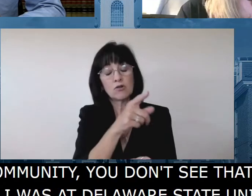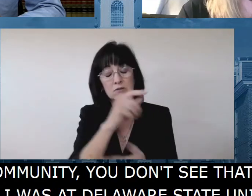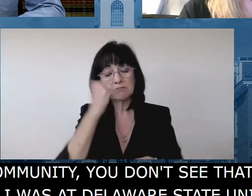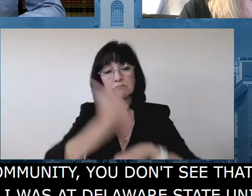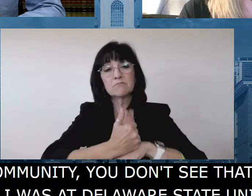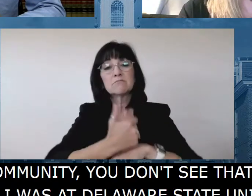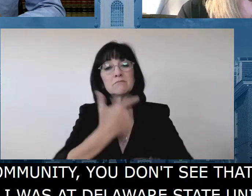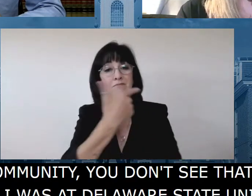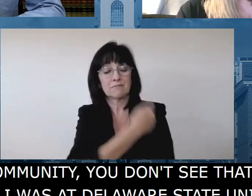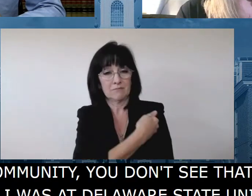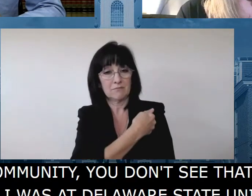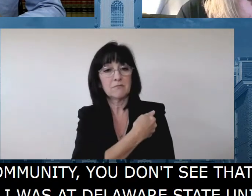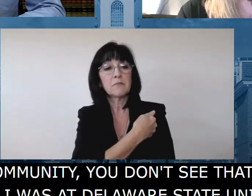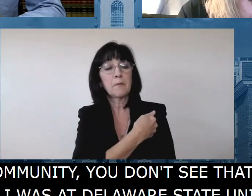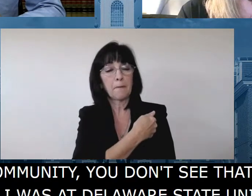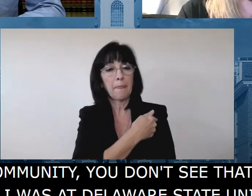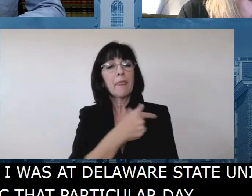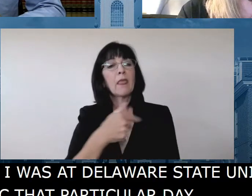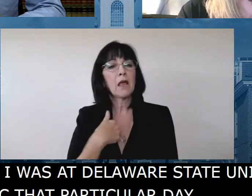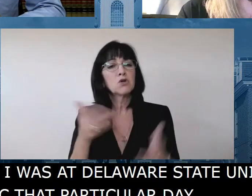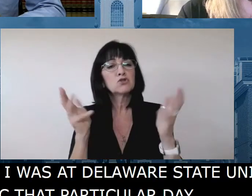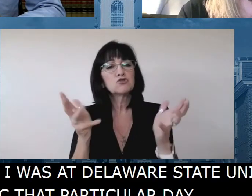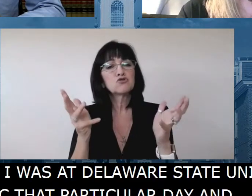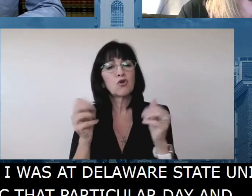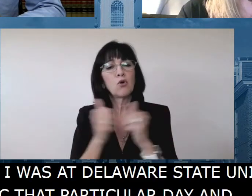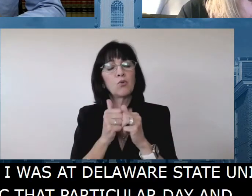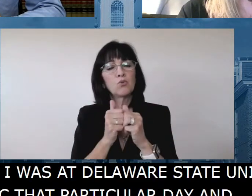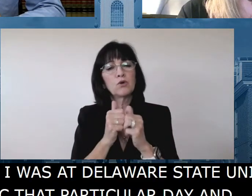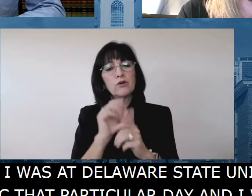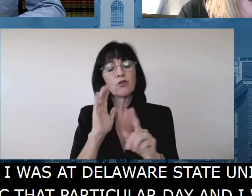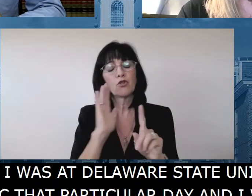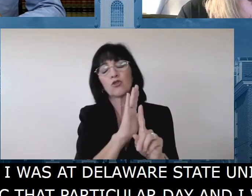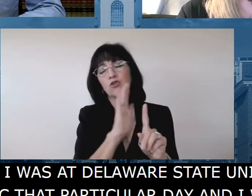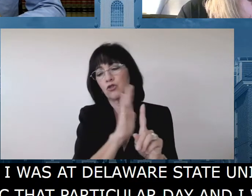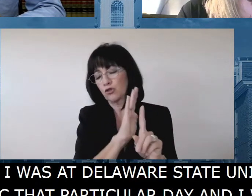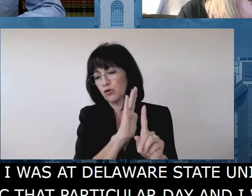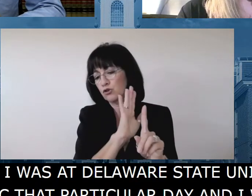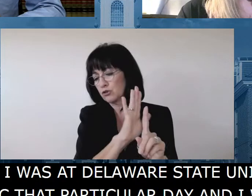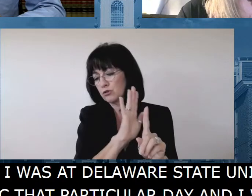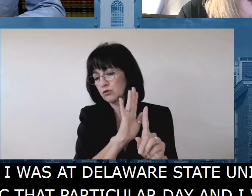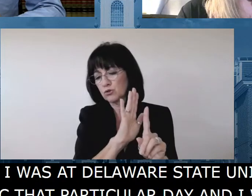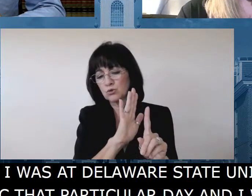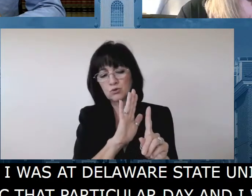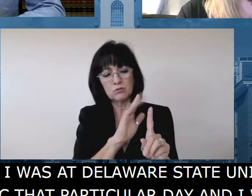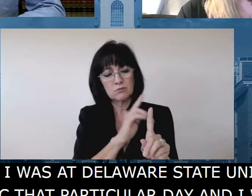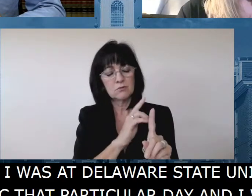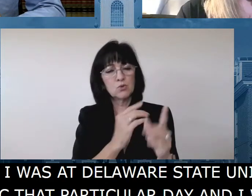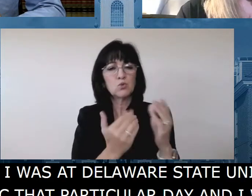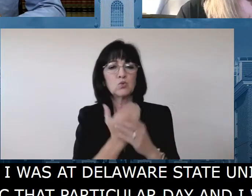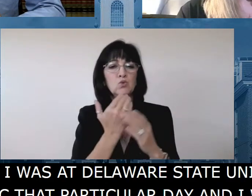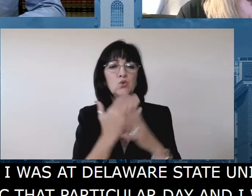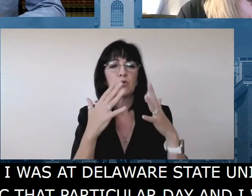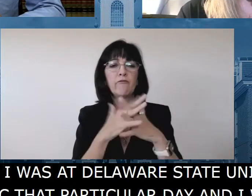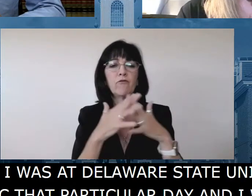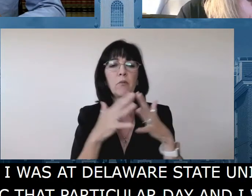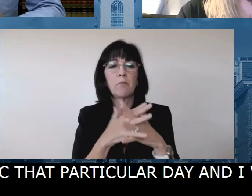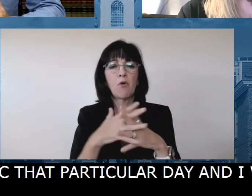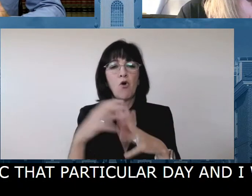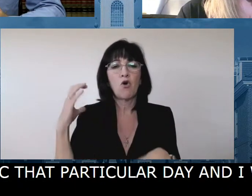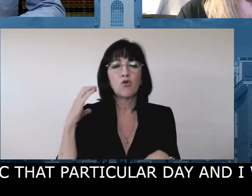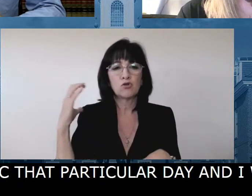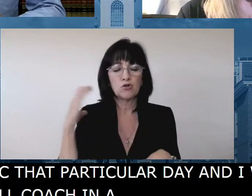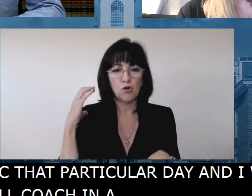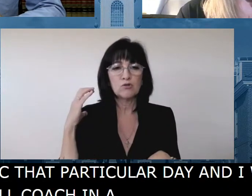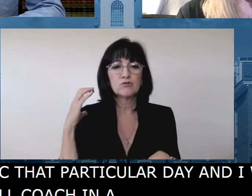day, and I was talking to their new football coach in a couple years, and he